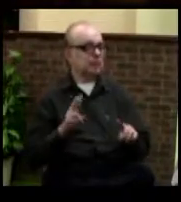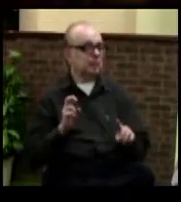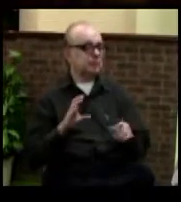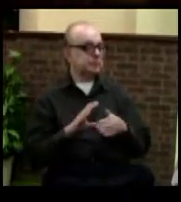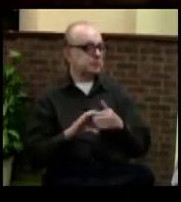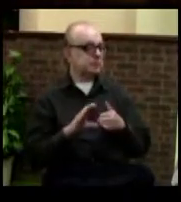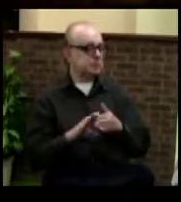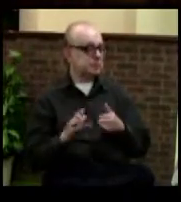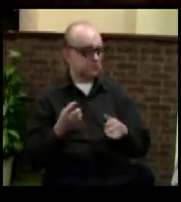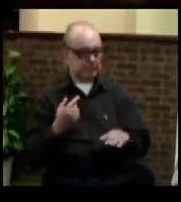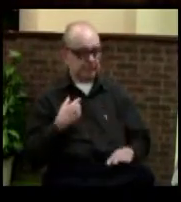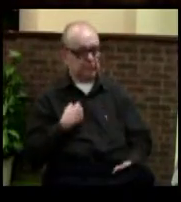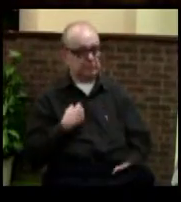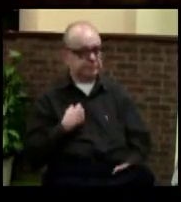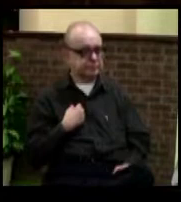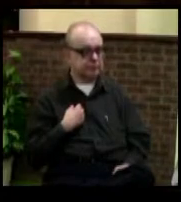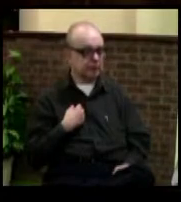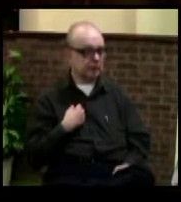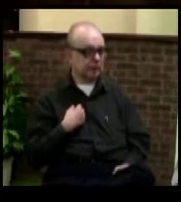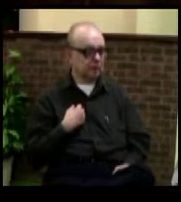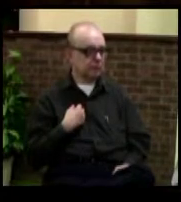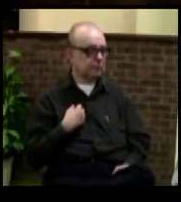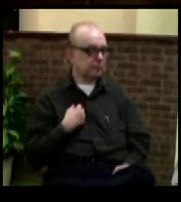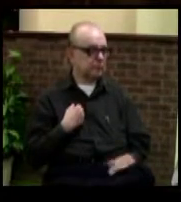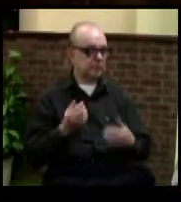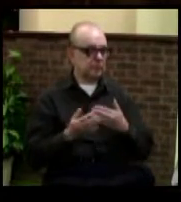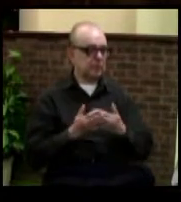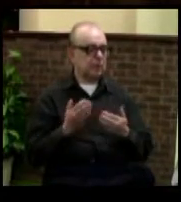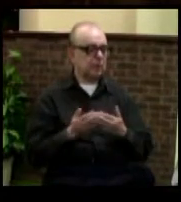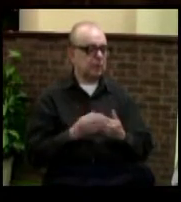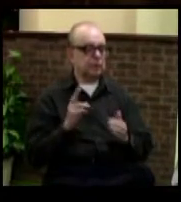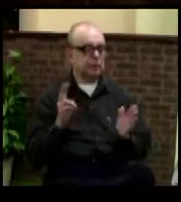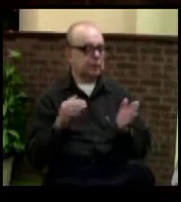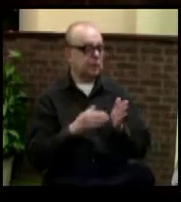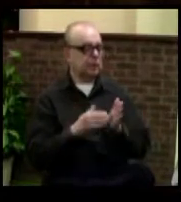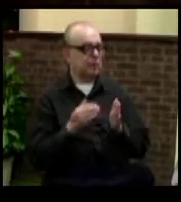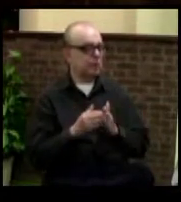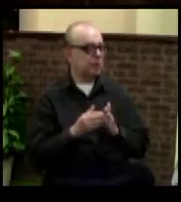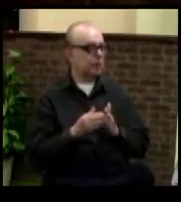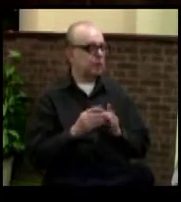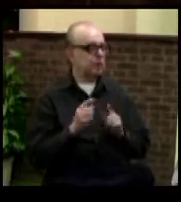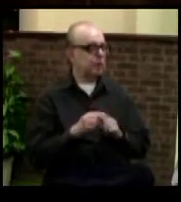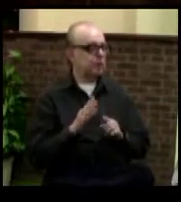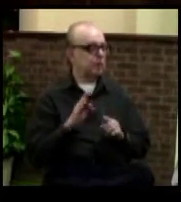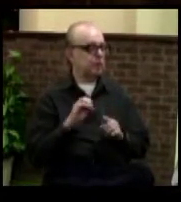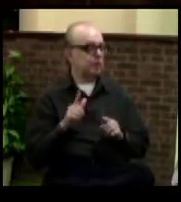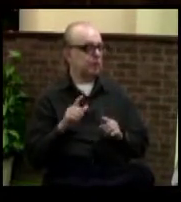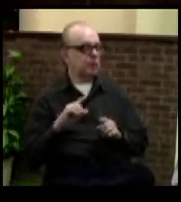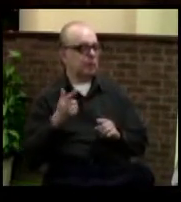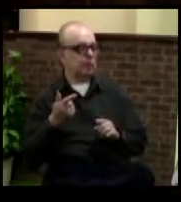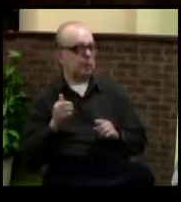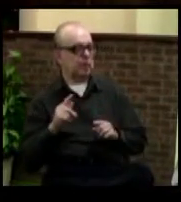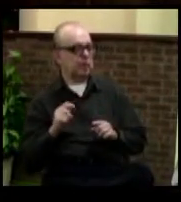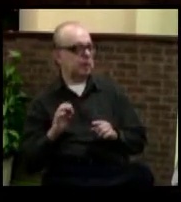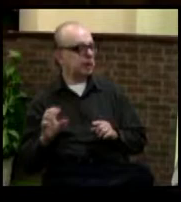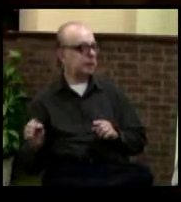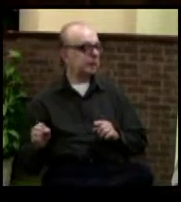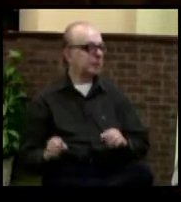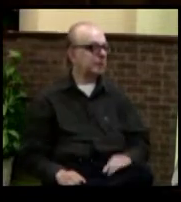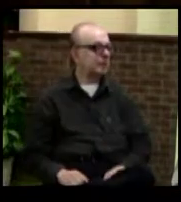But $200 to me is almost like $2 million to Bill Gates.